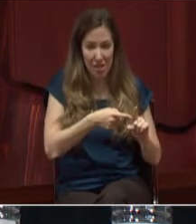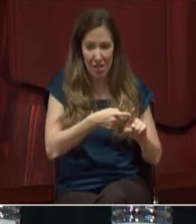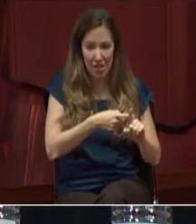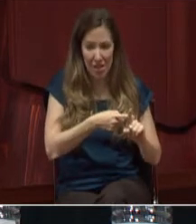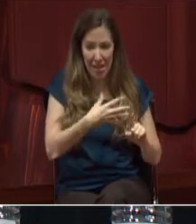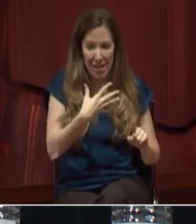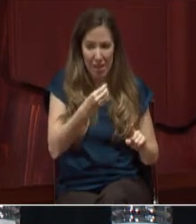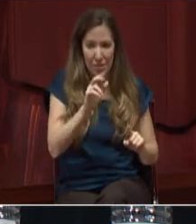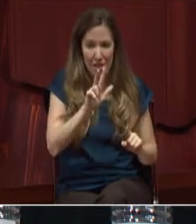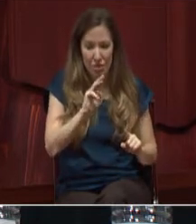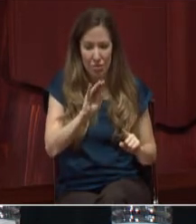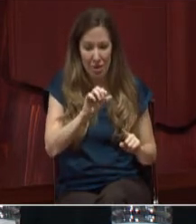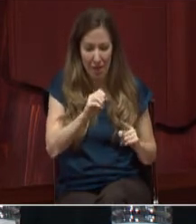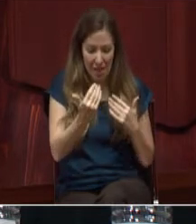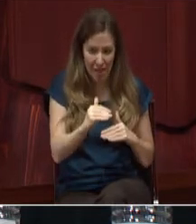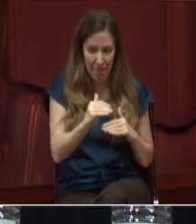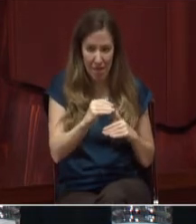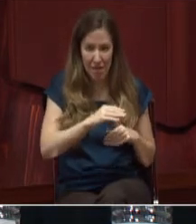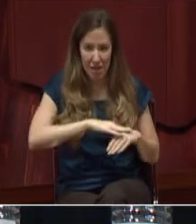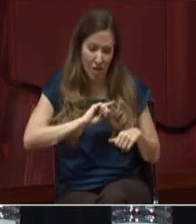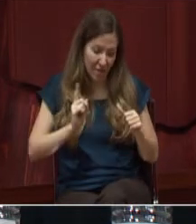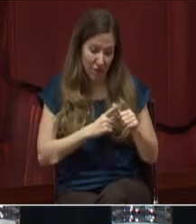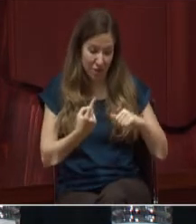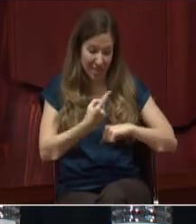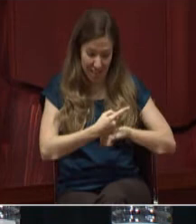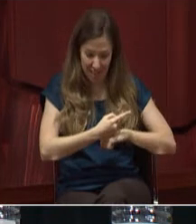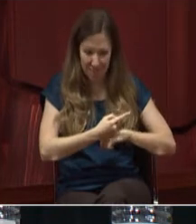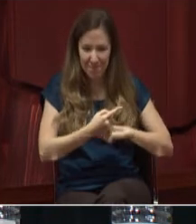three-mile limit. And on the first day, I'm just now contrasting,